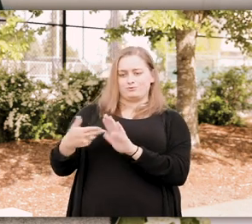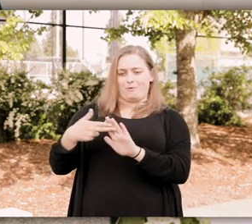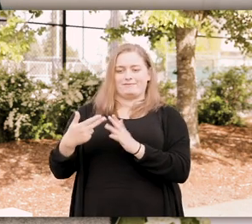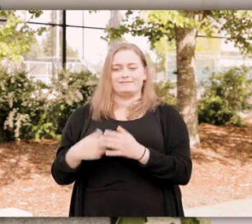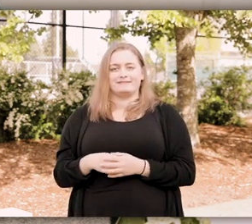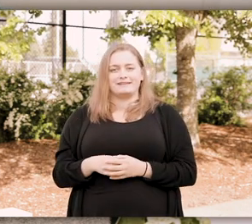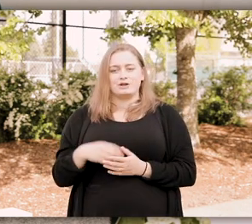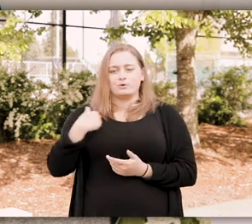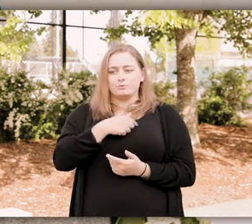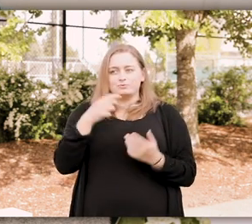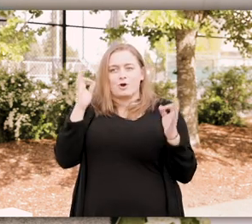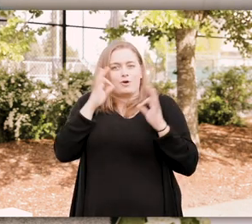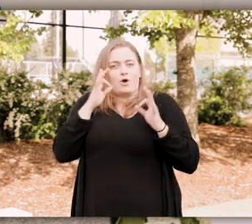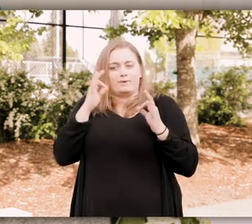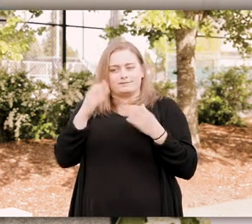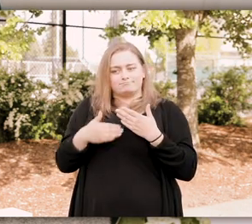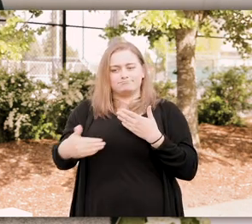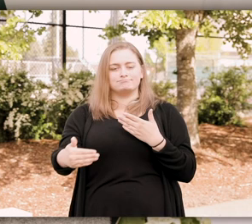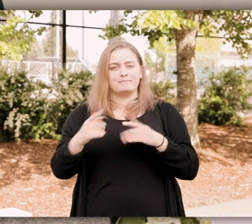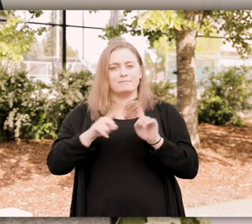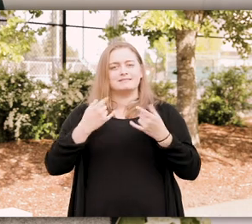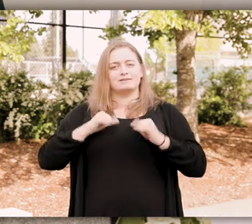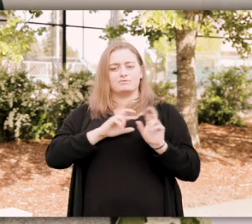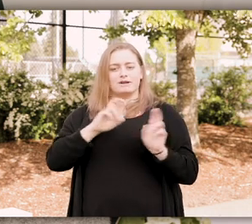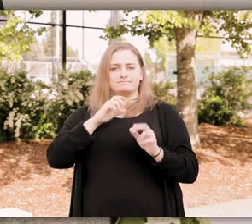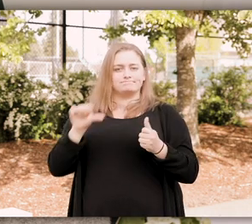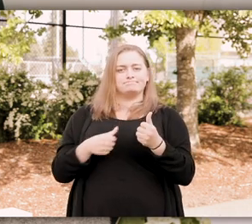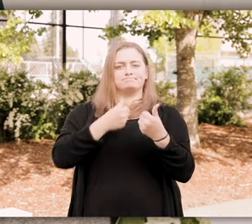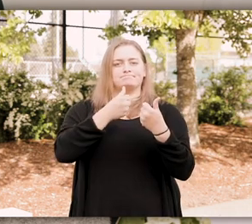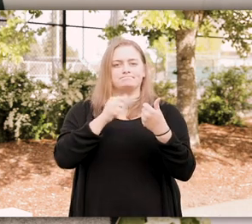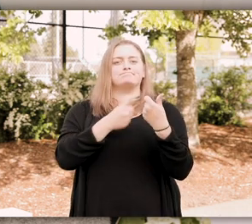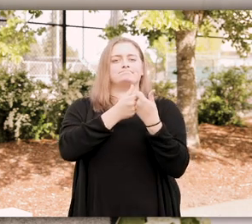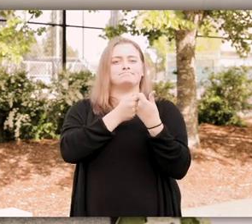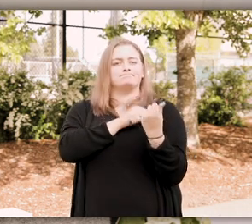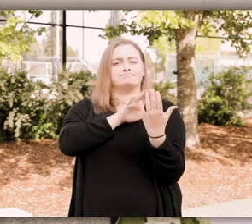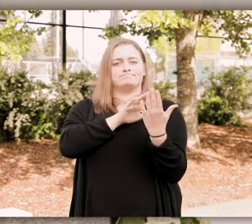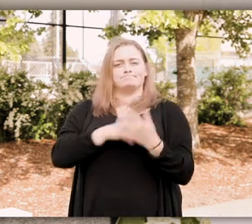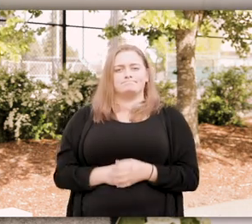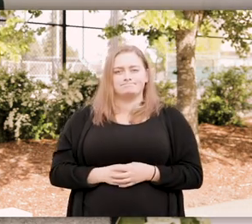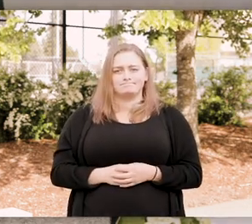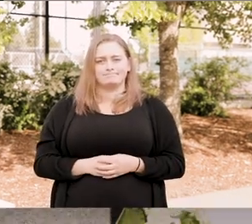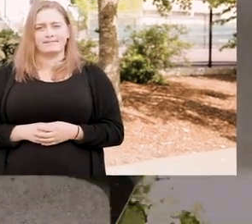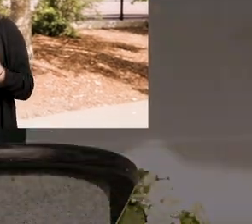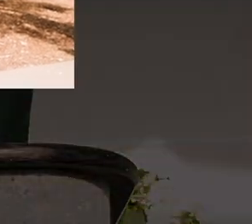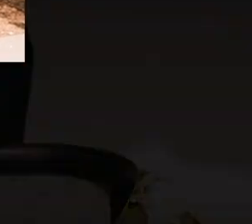next, because that's what keeps us watching anyway. Thank you, and congratulations again to the class of 2020.